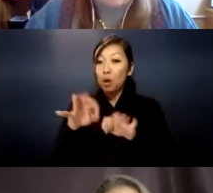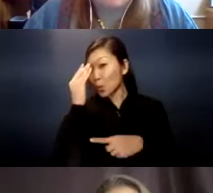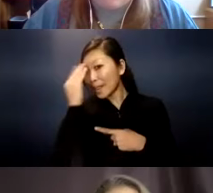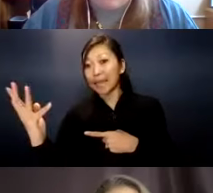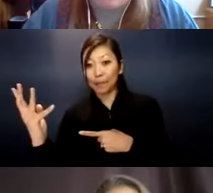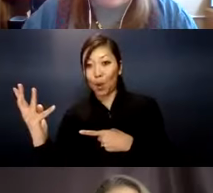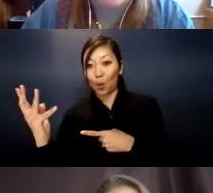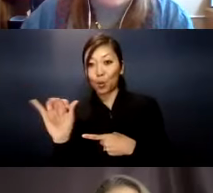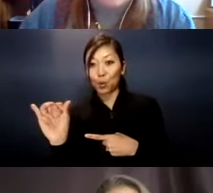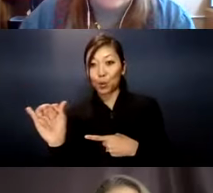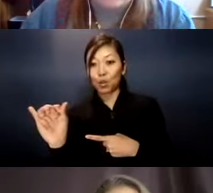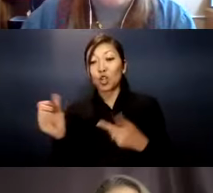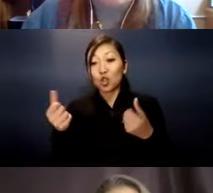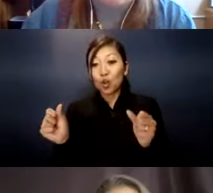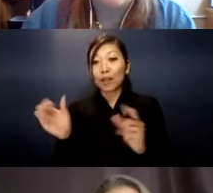to get their blessing as well.